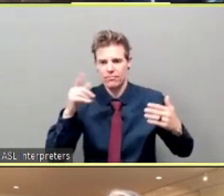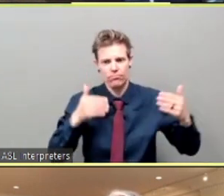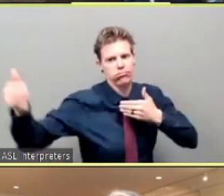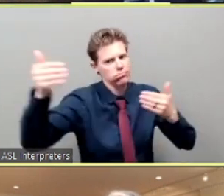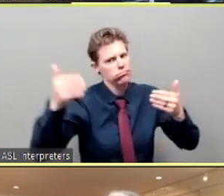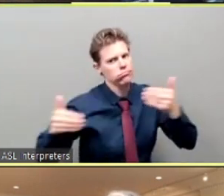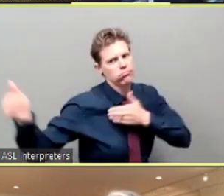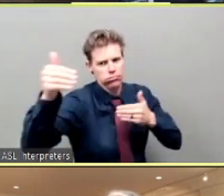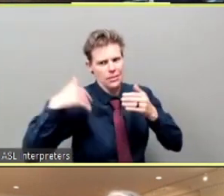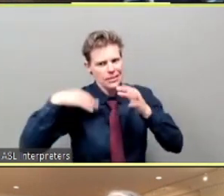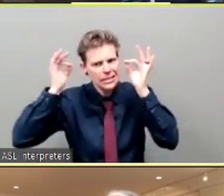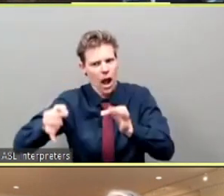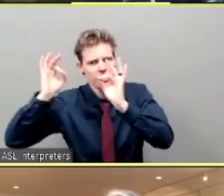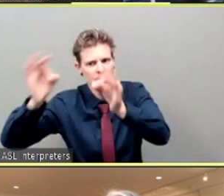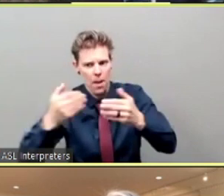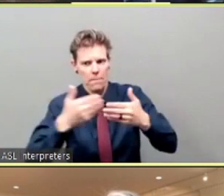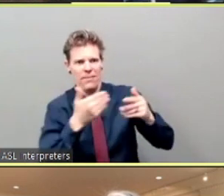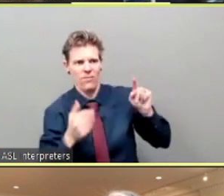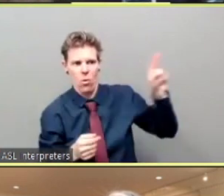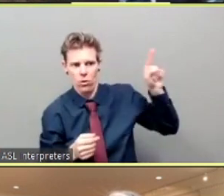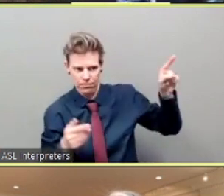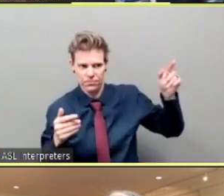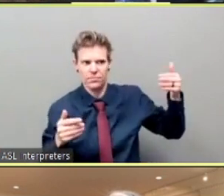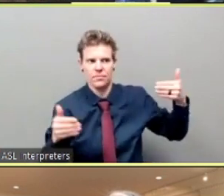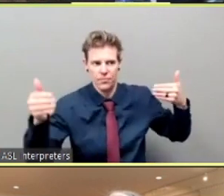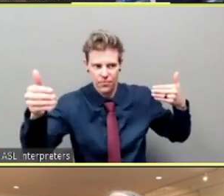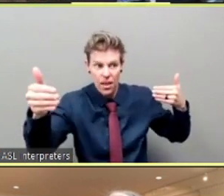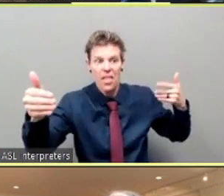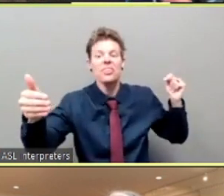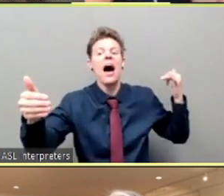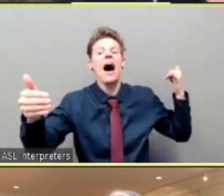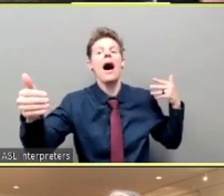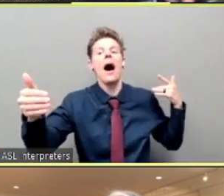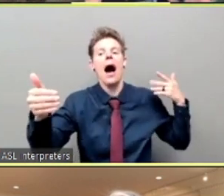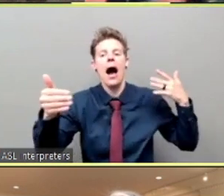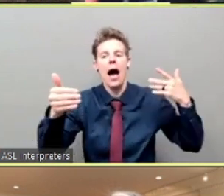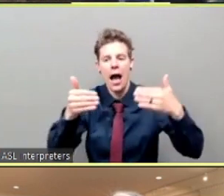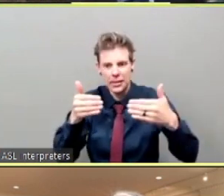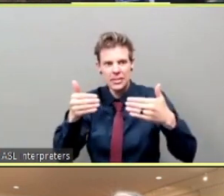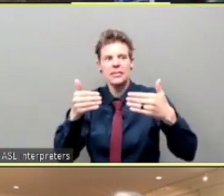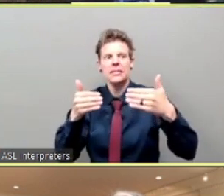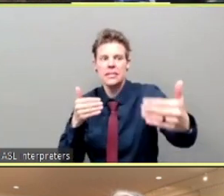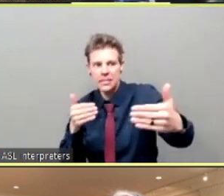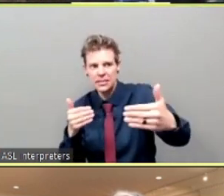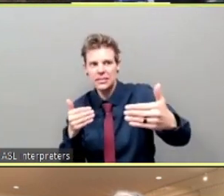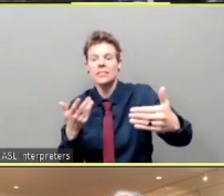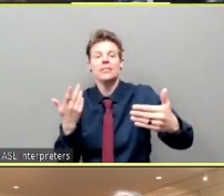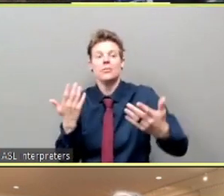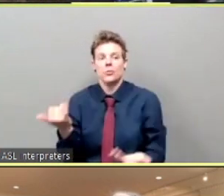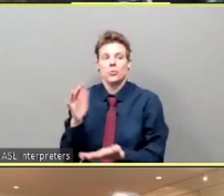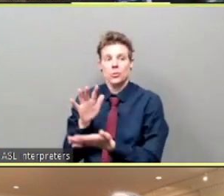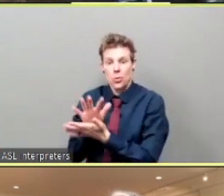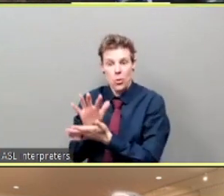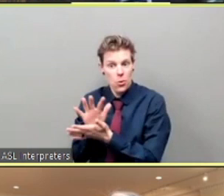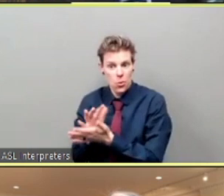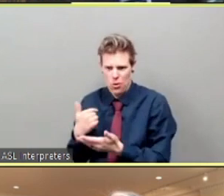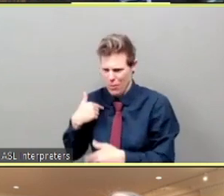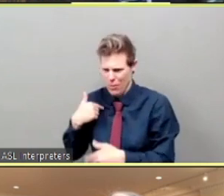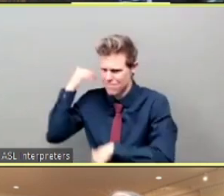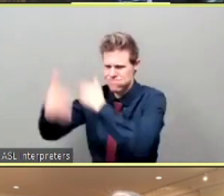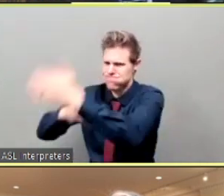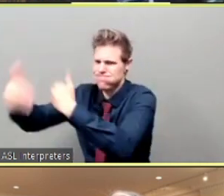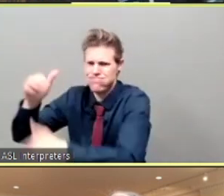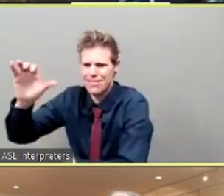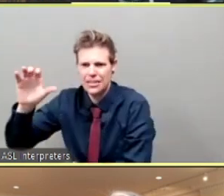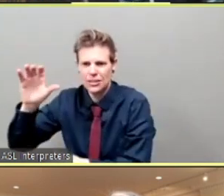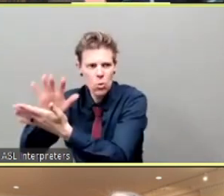we announced our school opening the same day they did, but now we have a couple days advance notice on the mask. We appreciate their